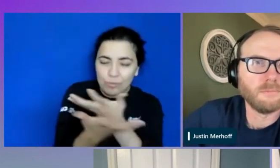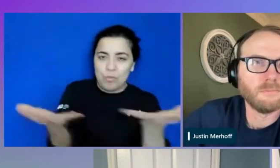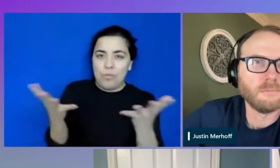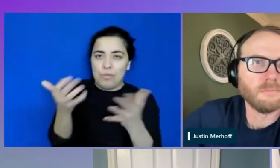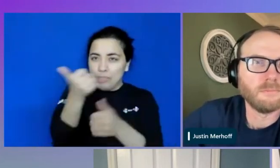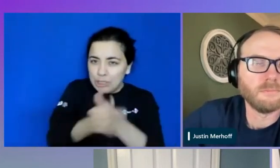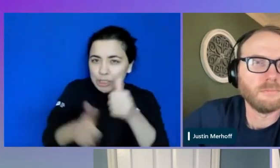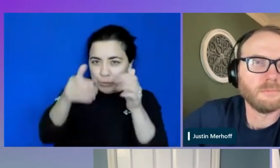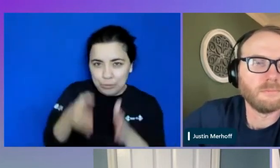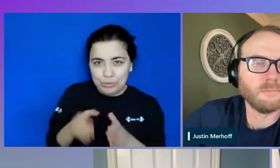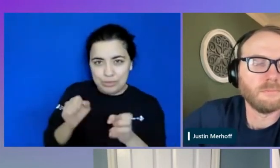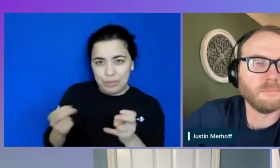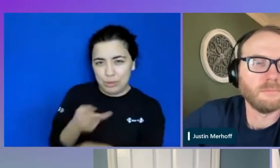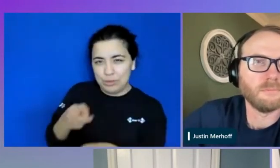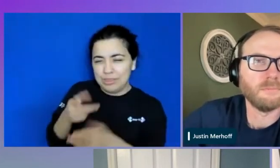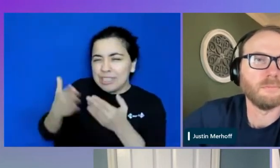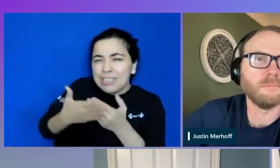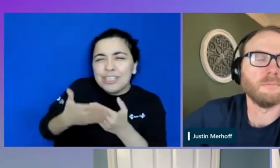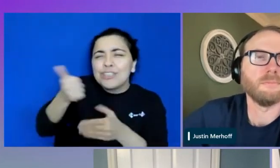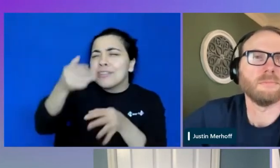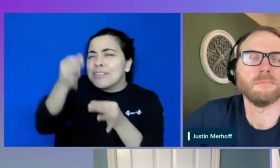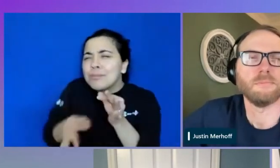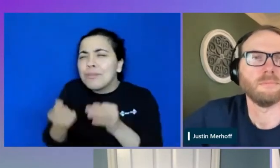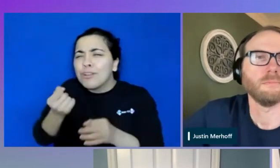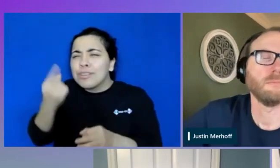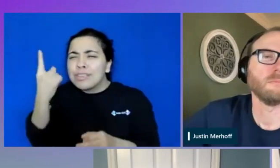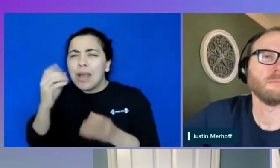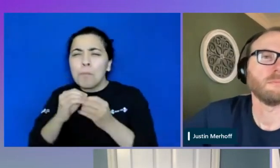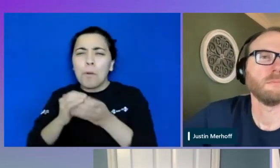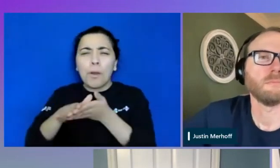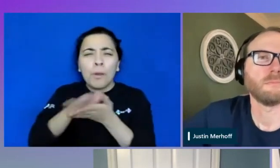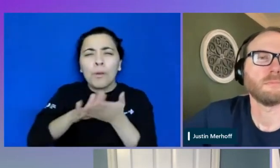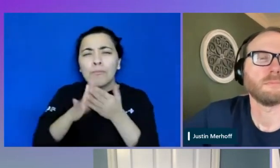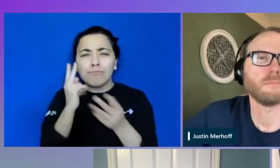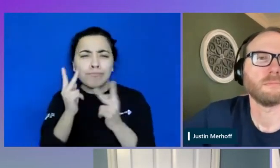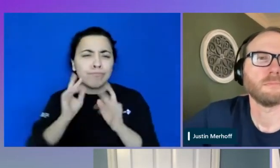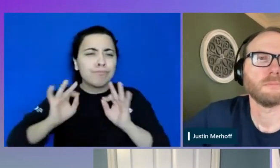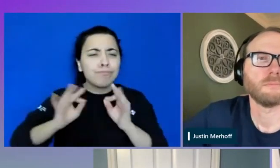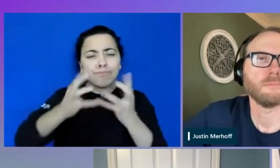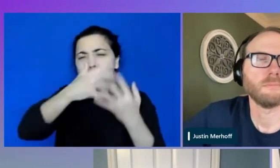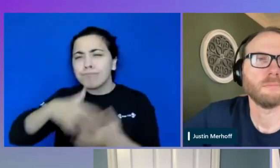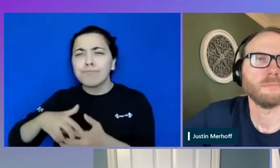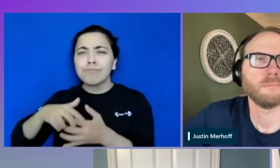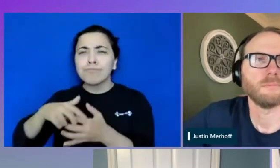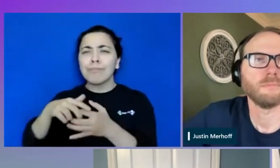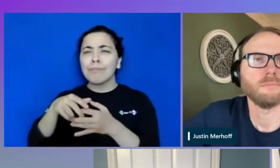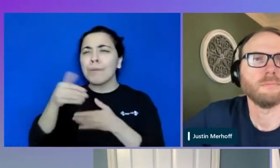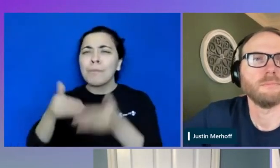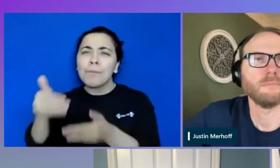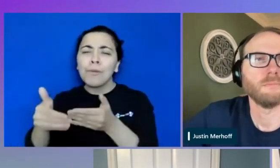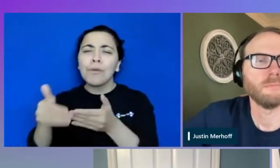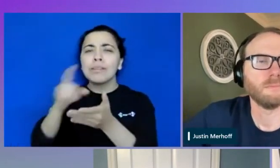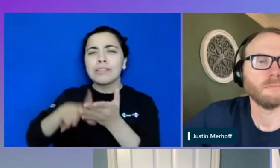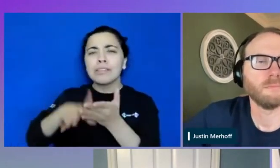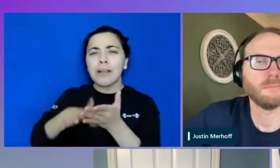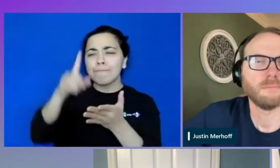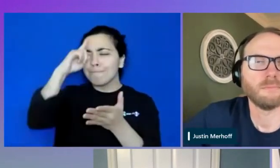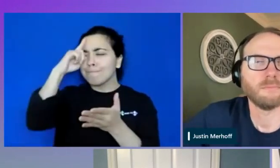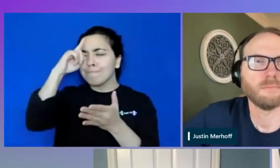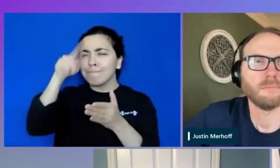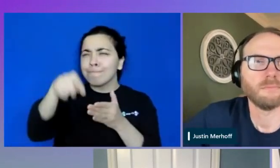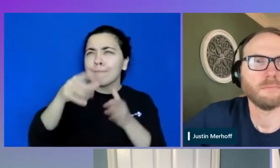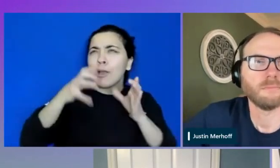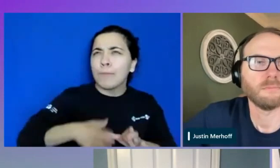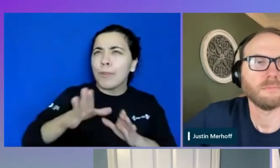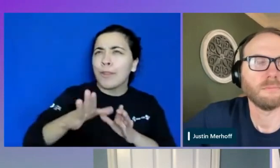and interfaces are cleaned up and streamlined. Designers put more thought into how they're going to have the customer interact